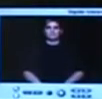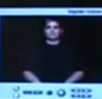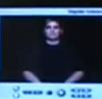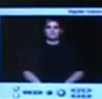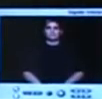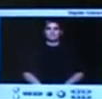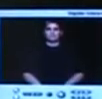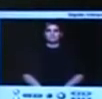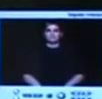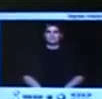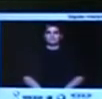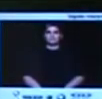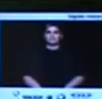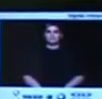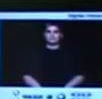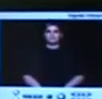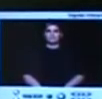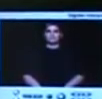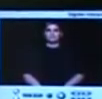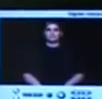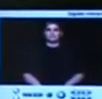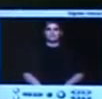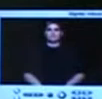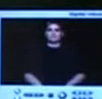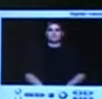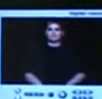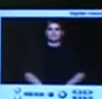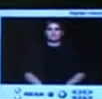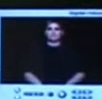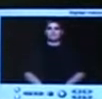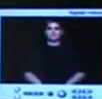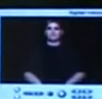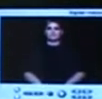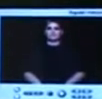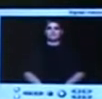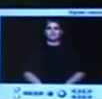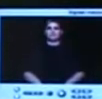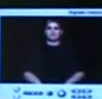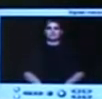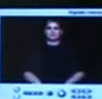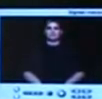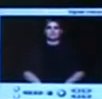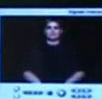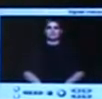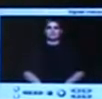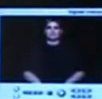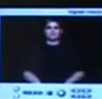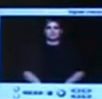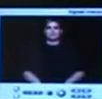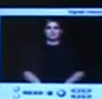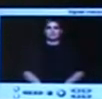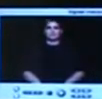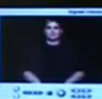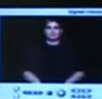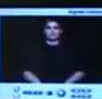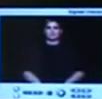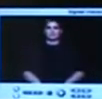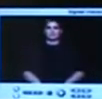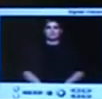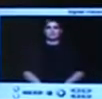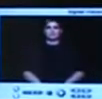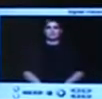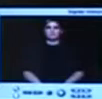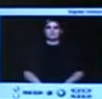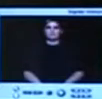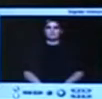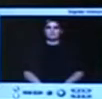and they were coming from different locations in the country, which is important because there are various dialects